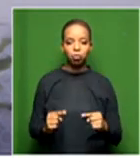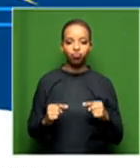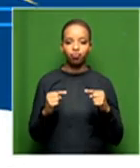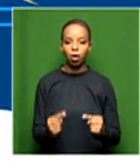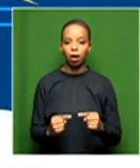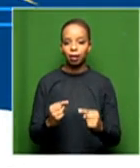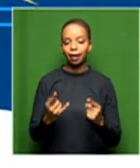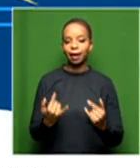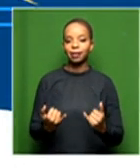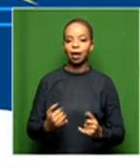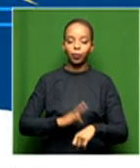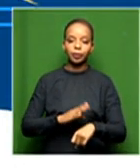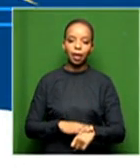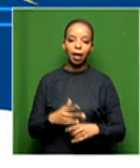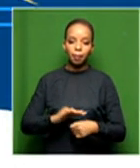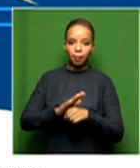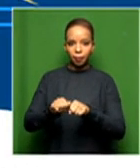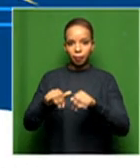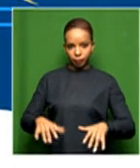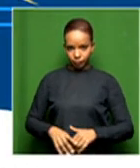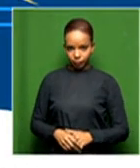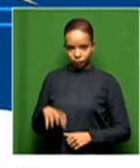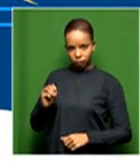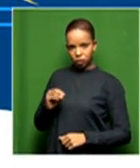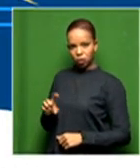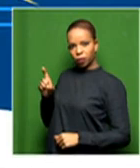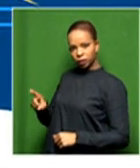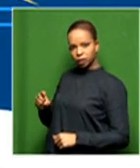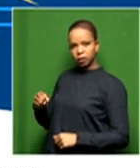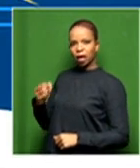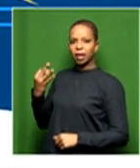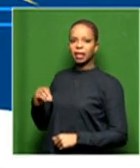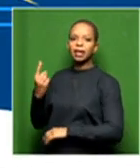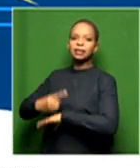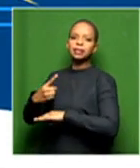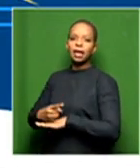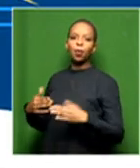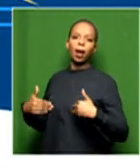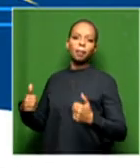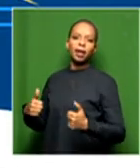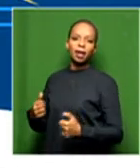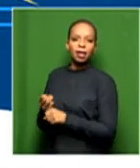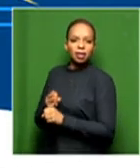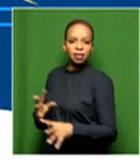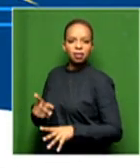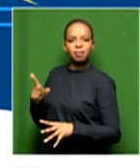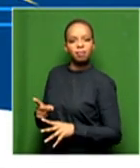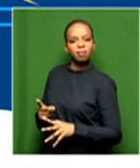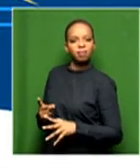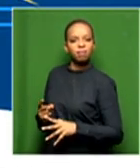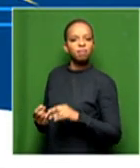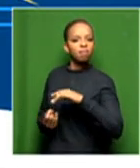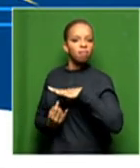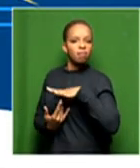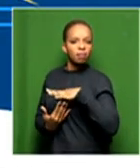us a brief outline of what the 30-day Wellbeing Jumpstart Challenge is and what really inspired it, and what is it that you really seek